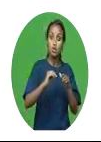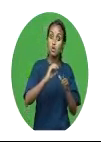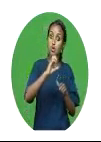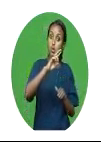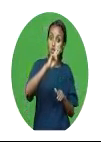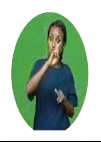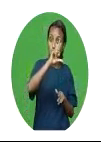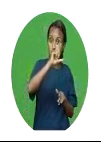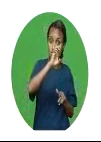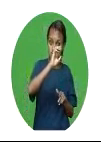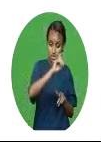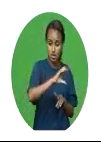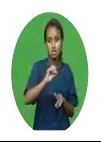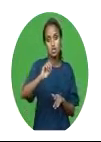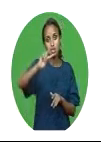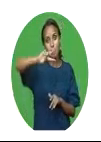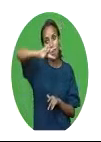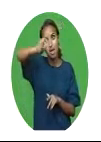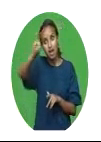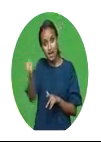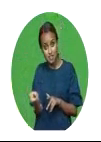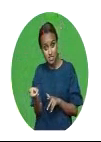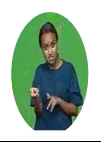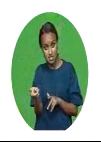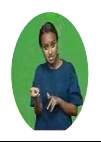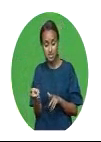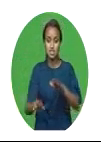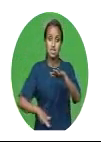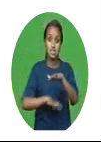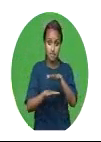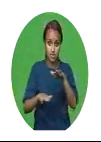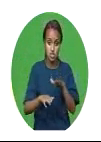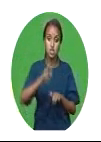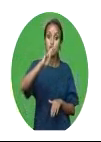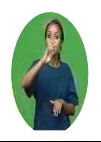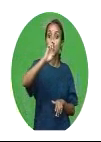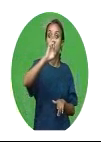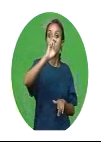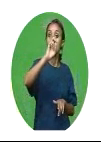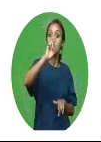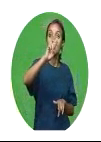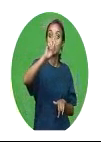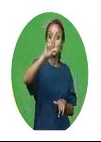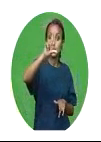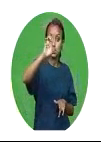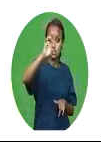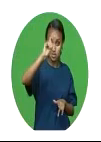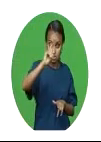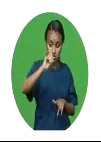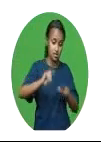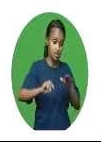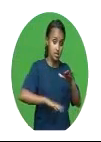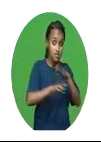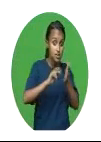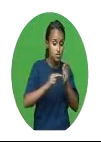surfaces and double curved surfaces. Ruled surfaces are surfaces generated by